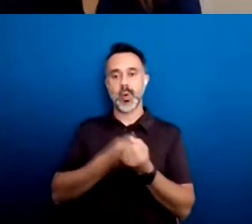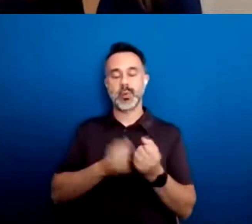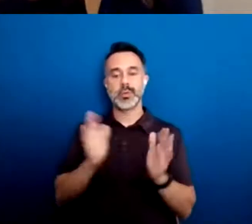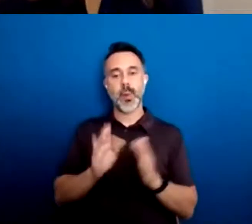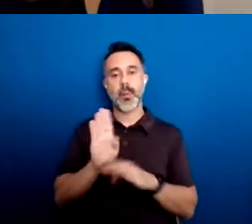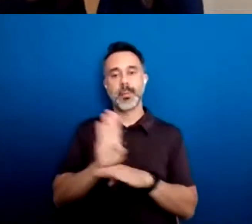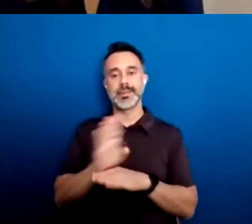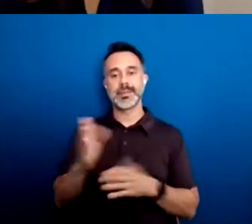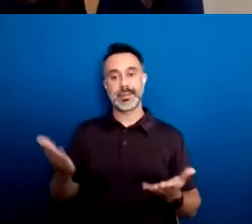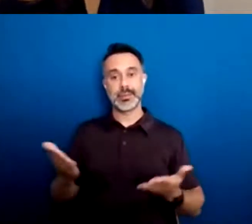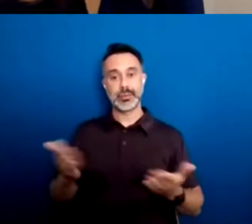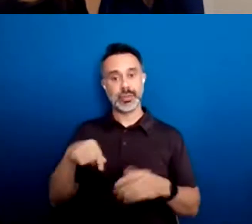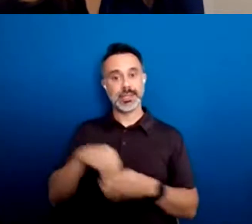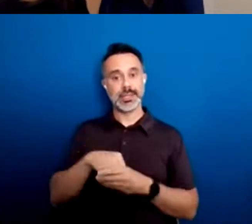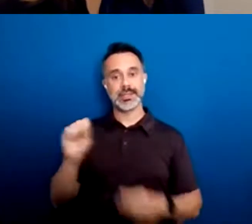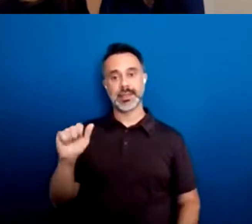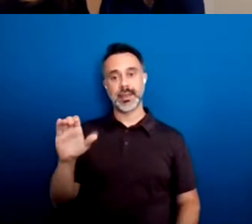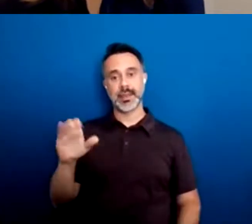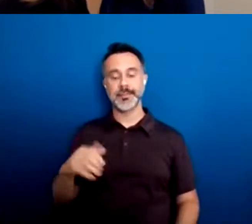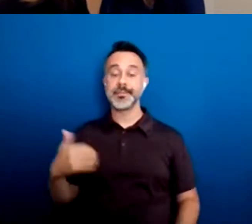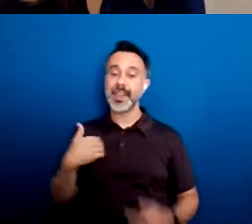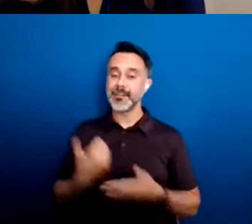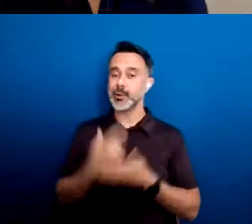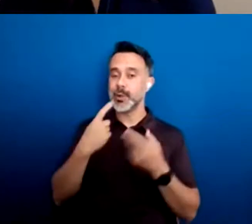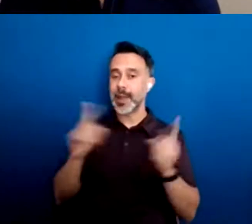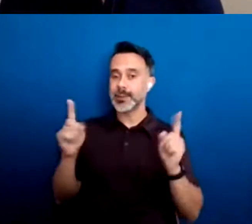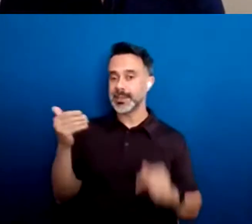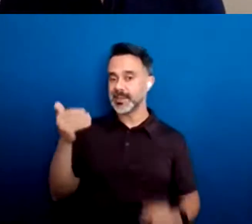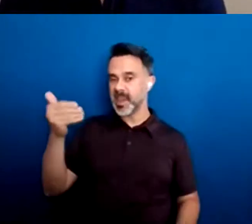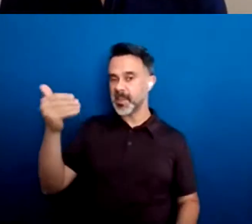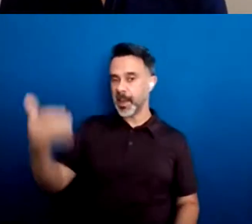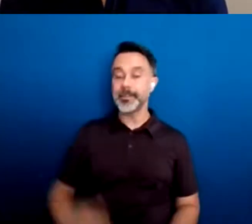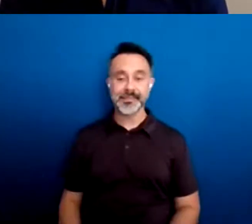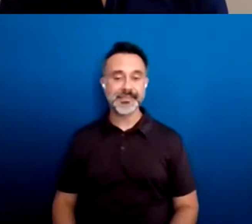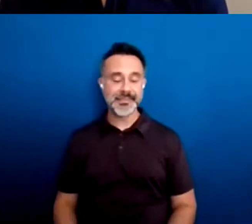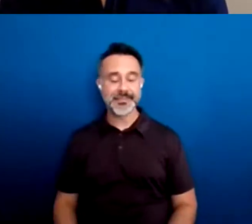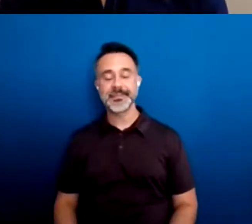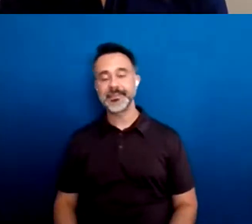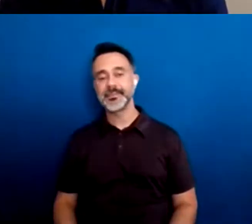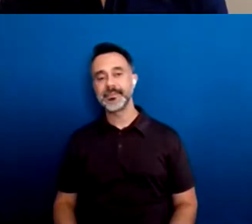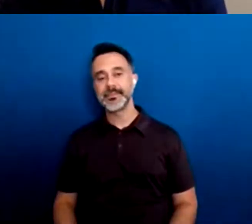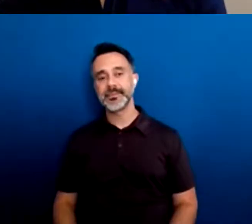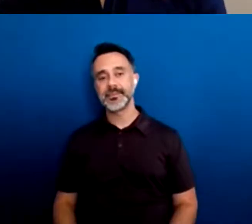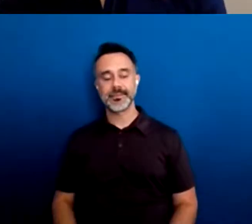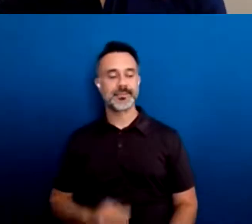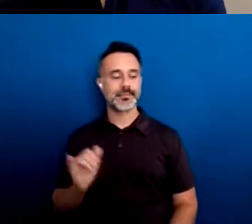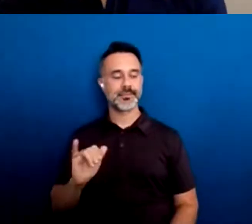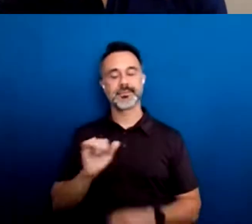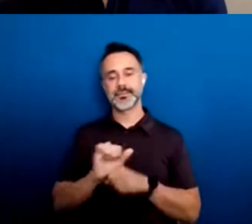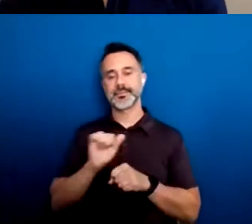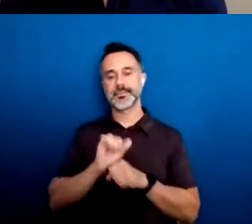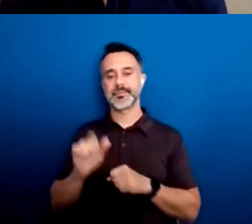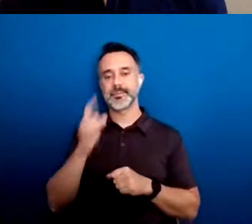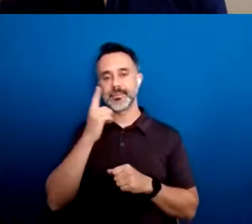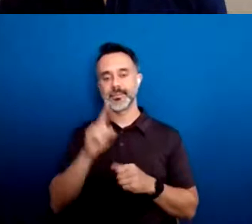excited to have some new announcements about that in the near future. We're also engaging in some efforts to try to work